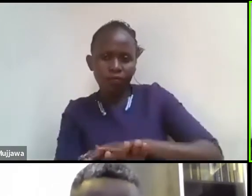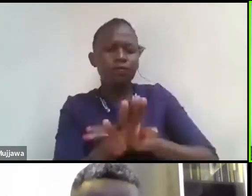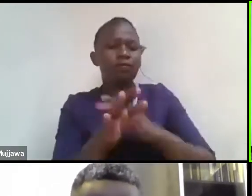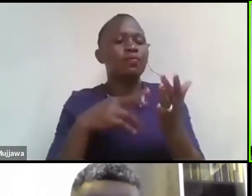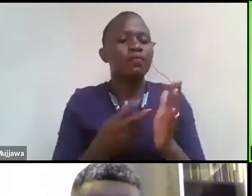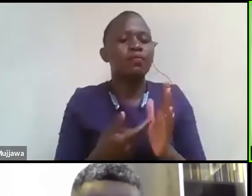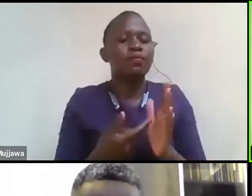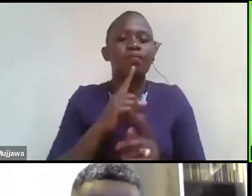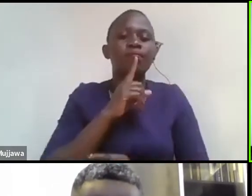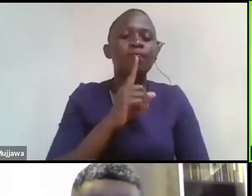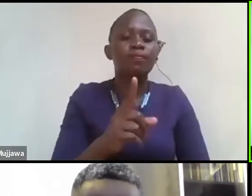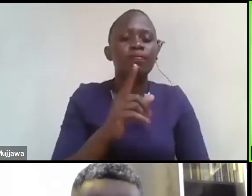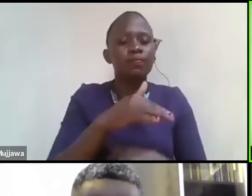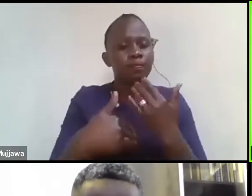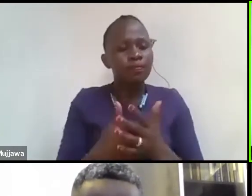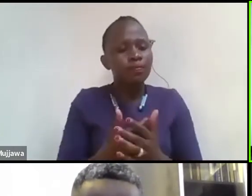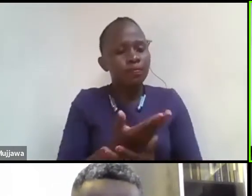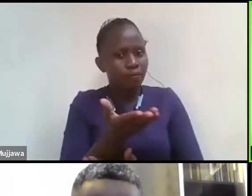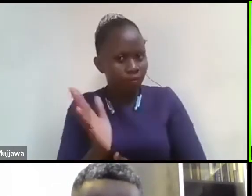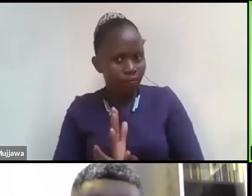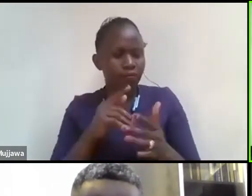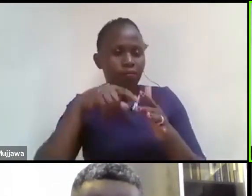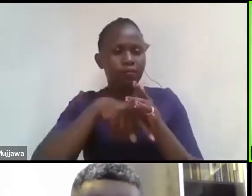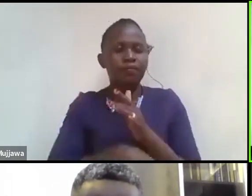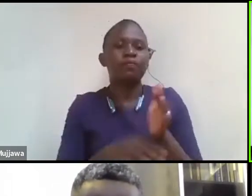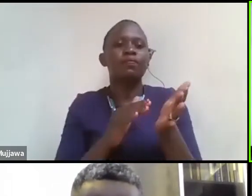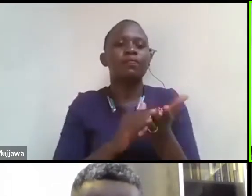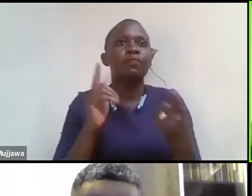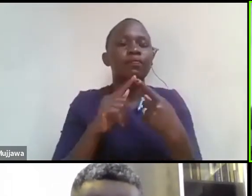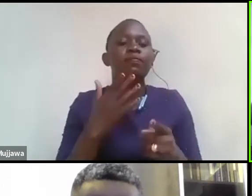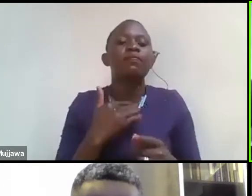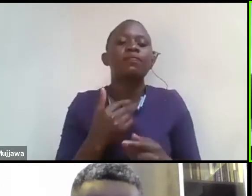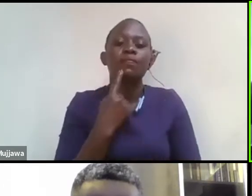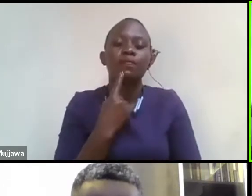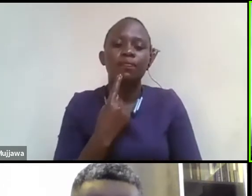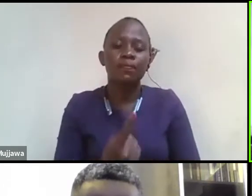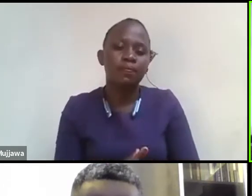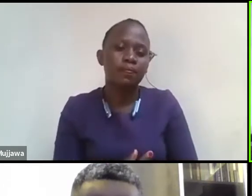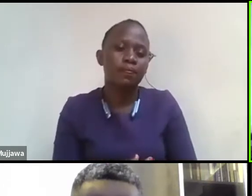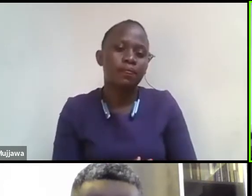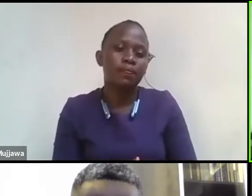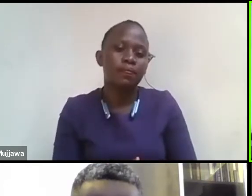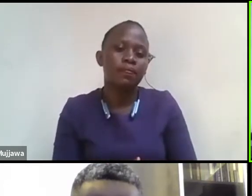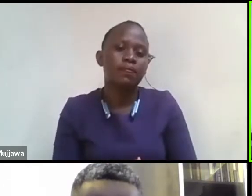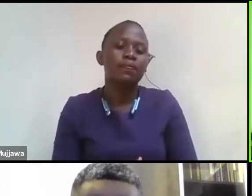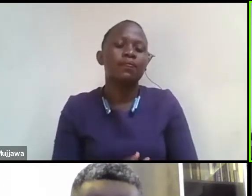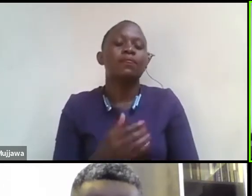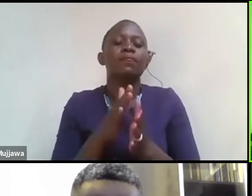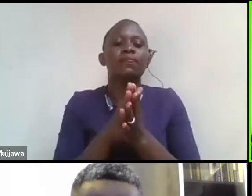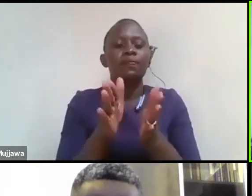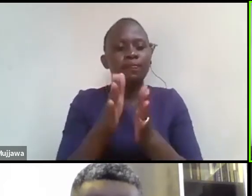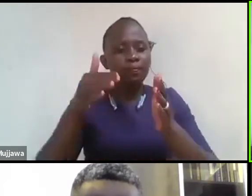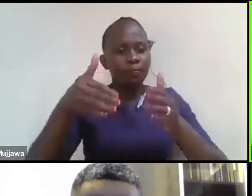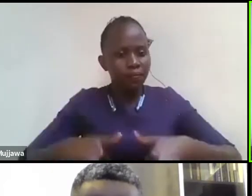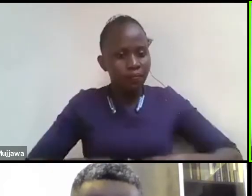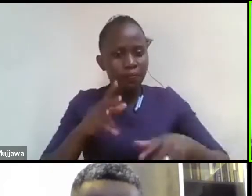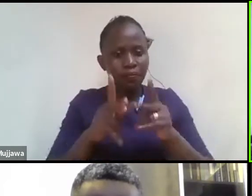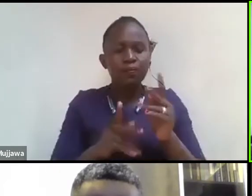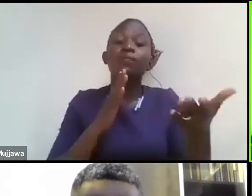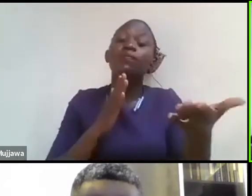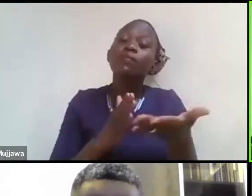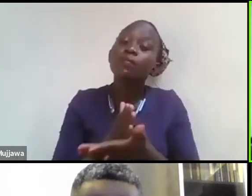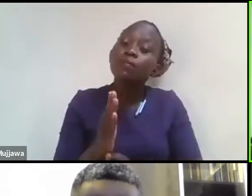will delve into that more. But what I wanted to really pass along for young people is that the opportunity is there. We have